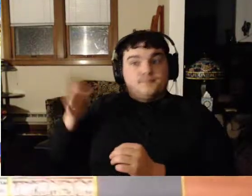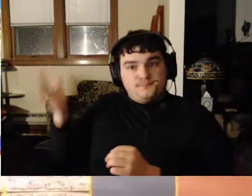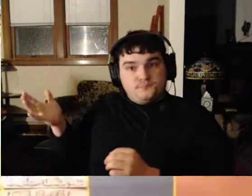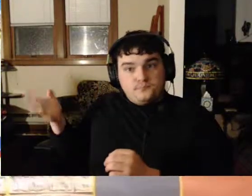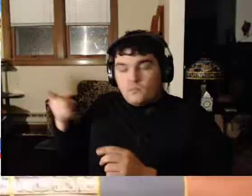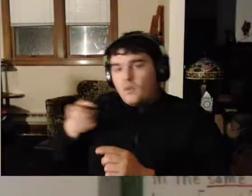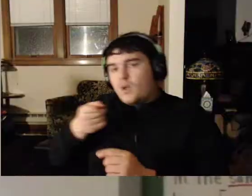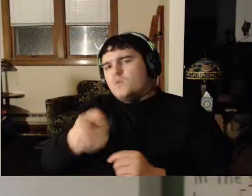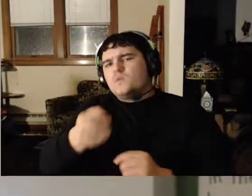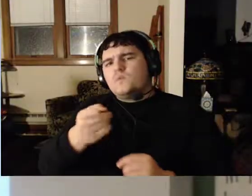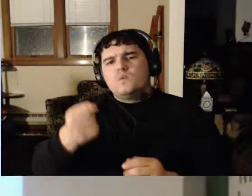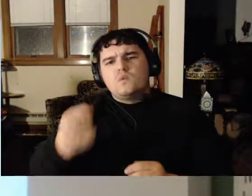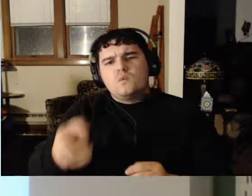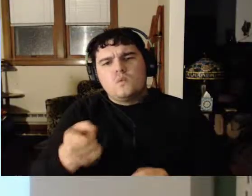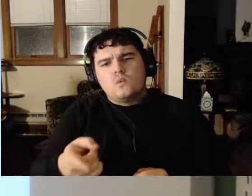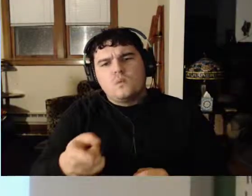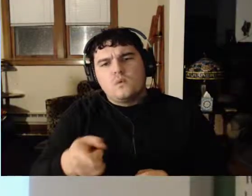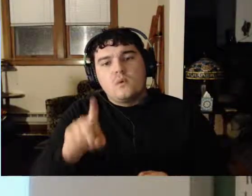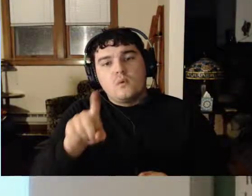is your,